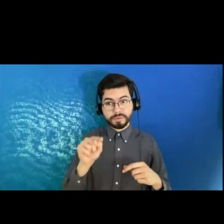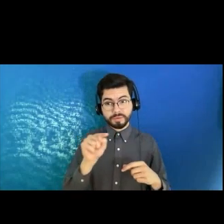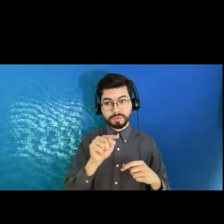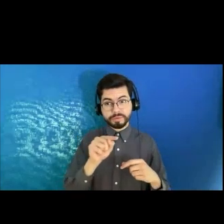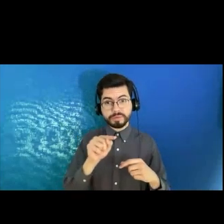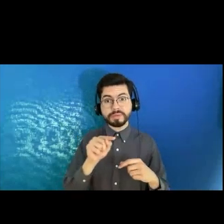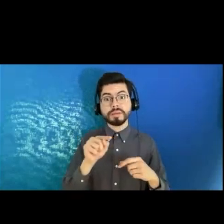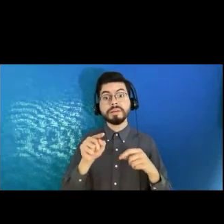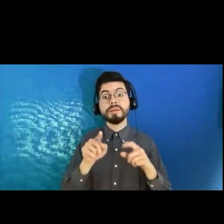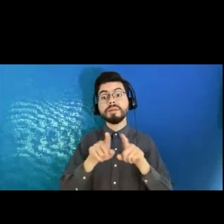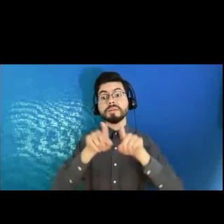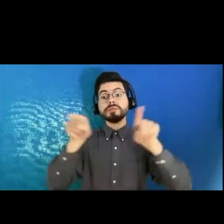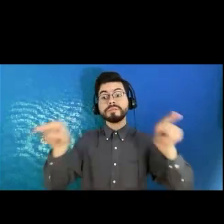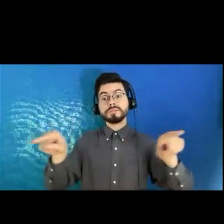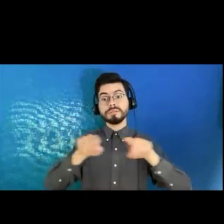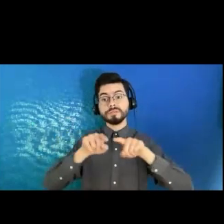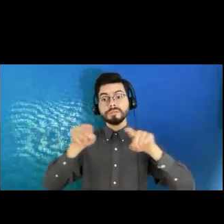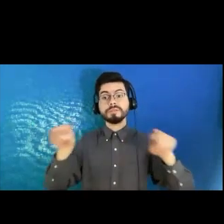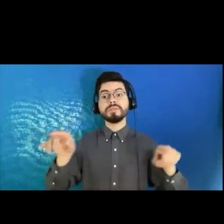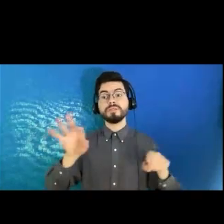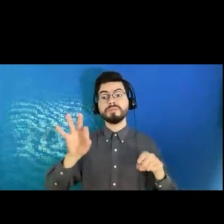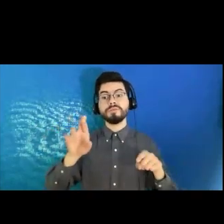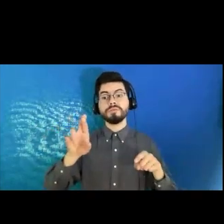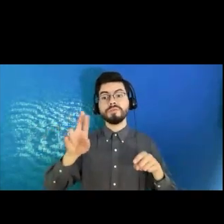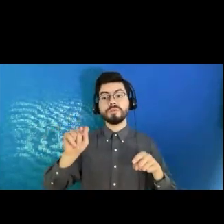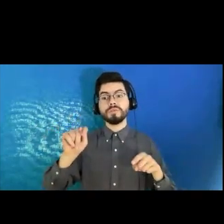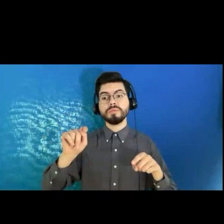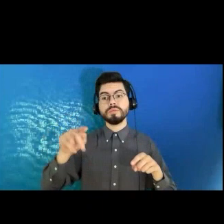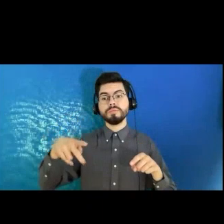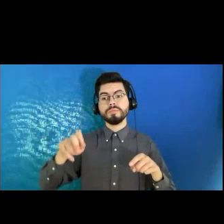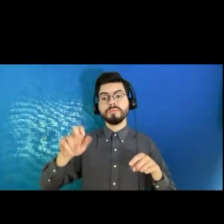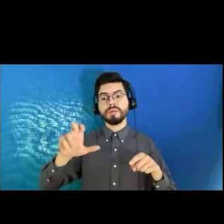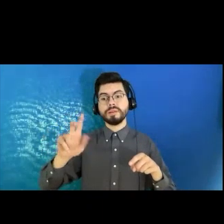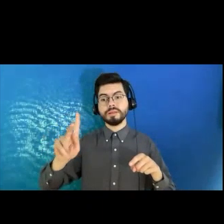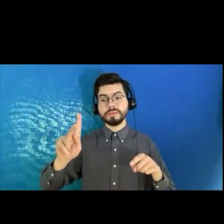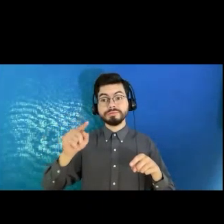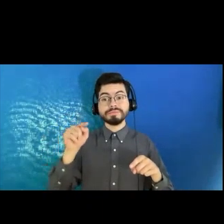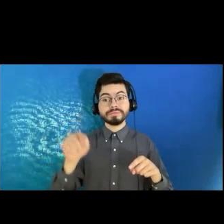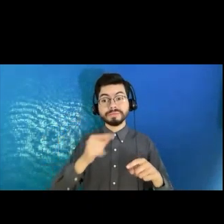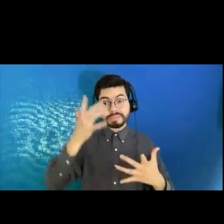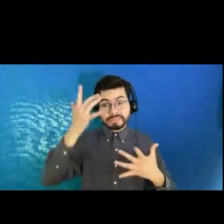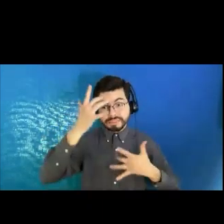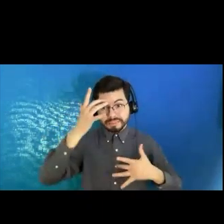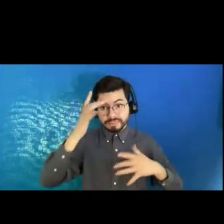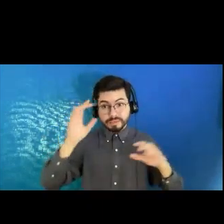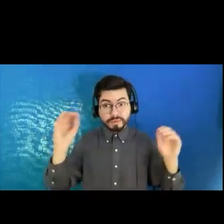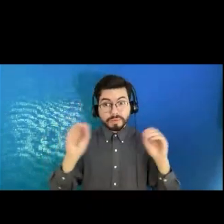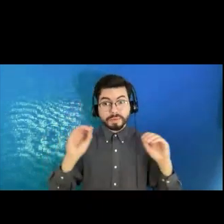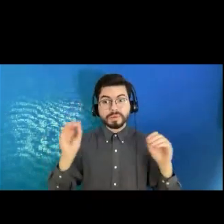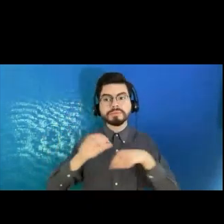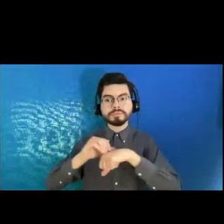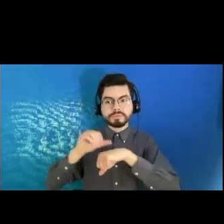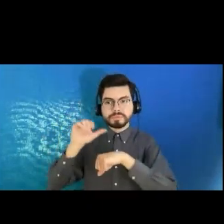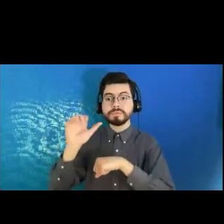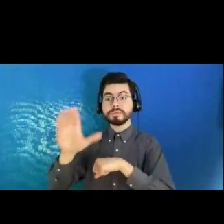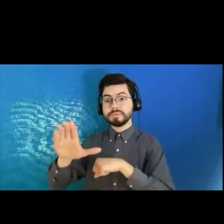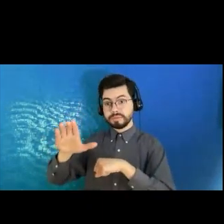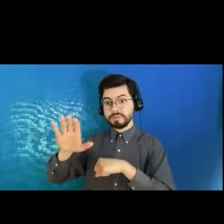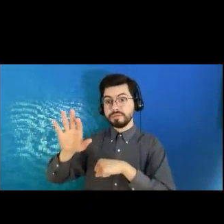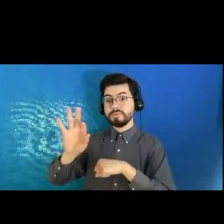this is where those bison that have been deemed brucellosis free have been shipped across the country to Native American tribes.